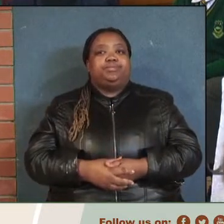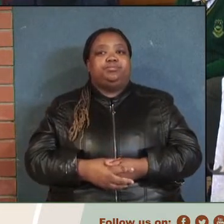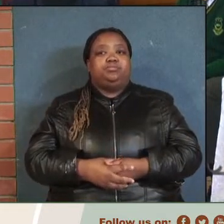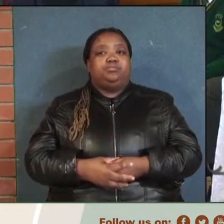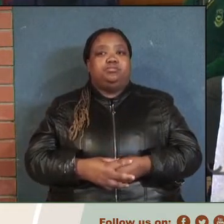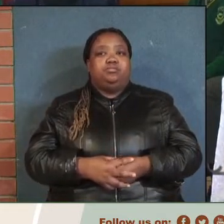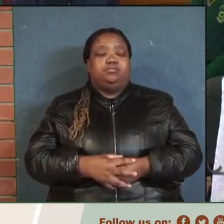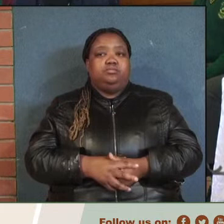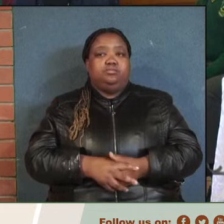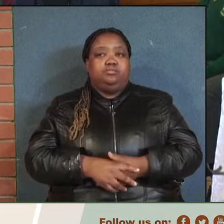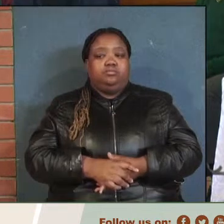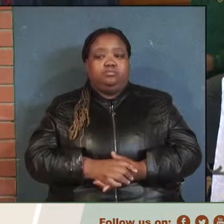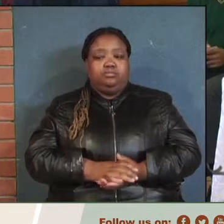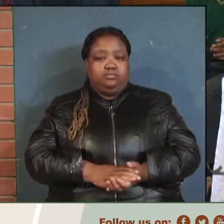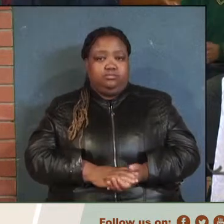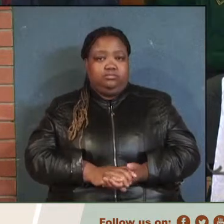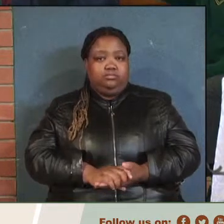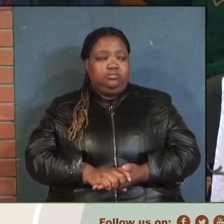that.